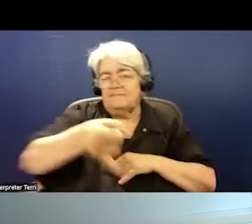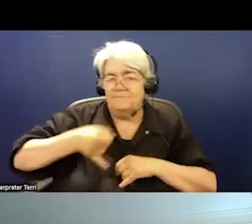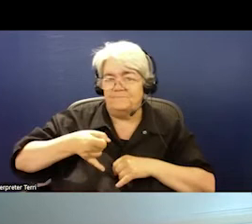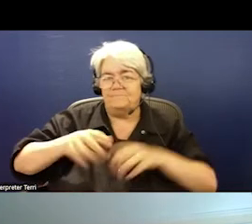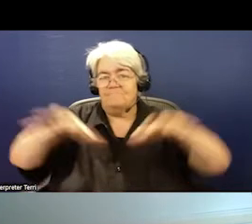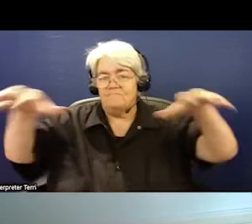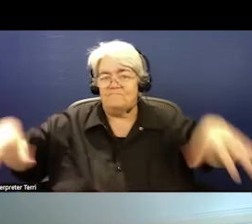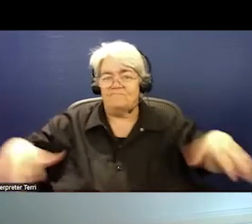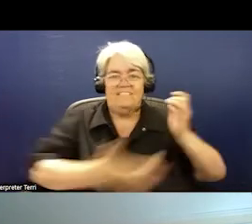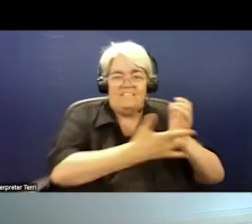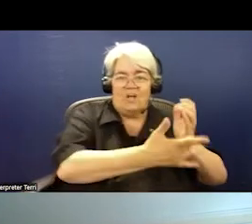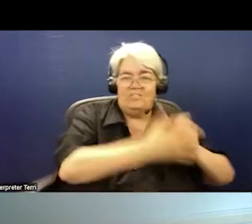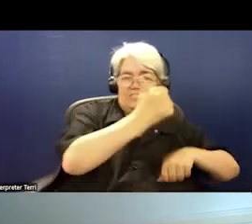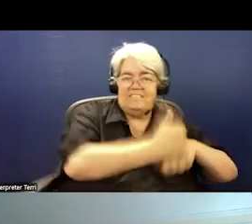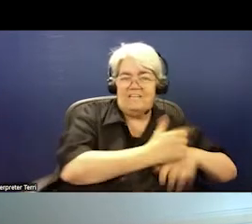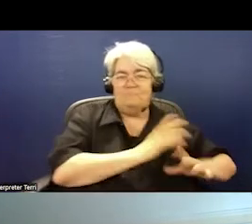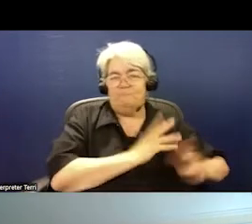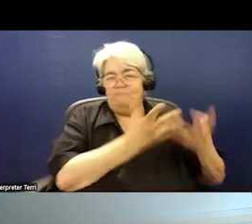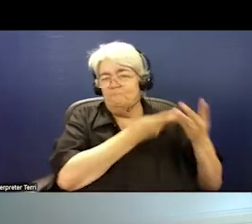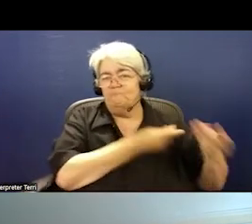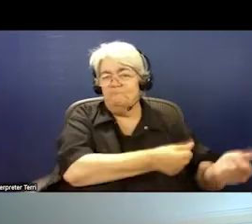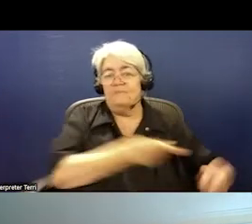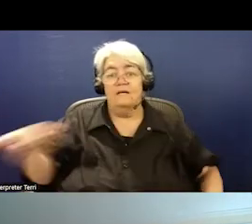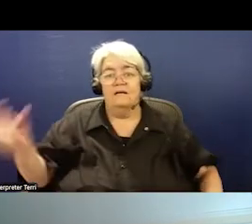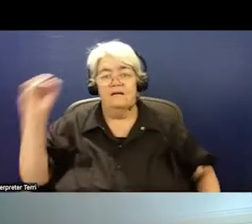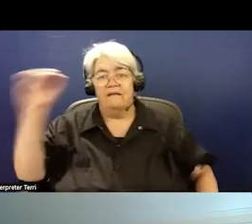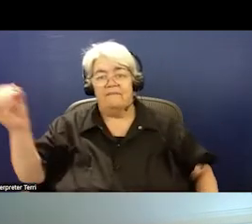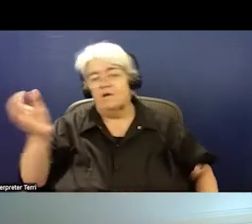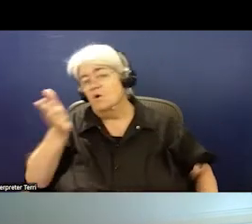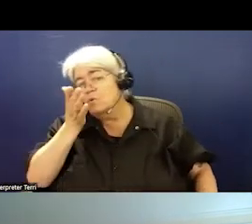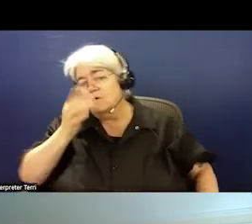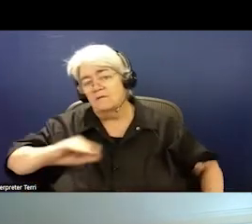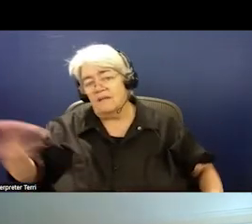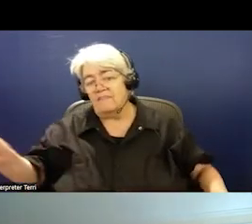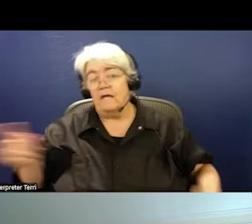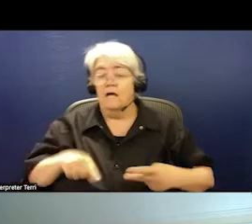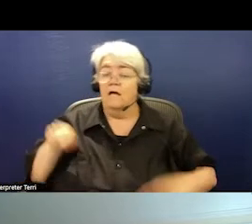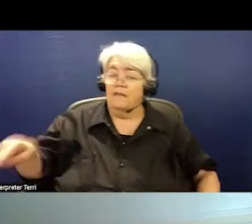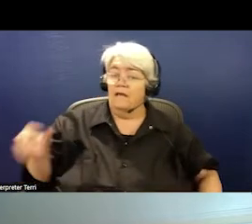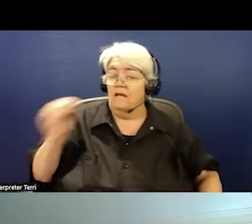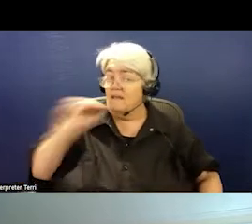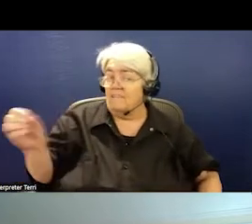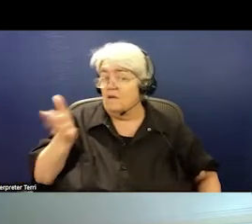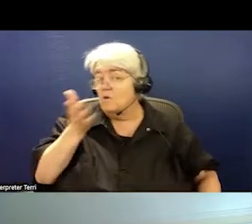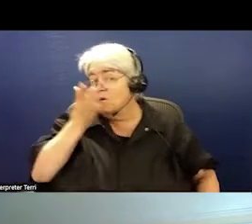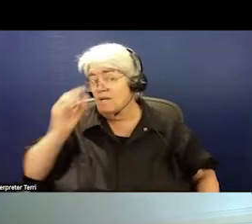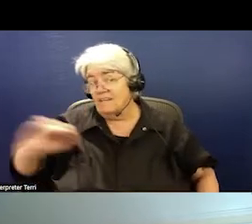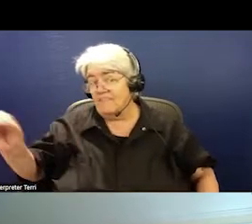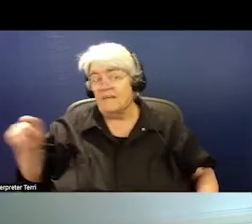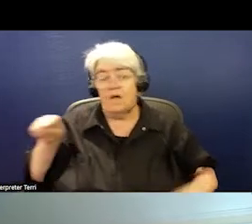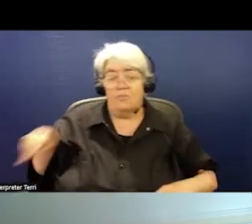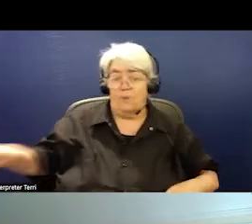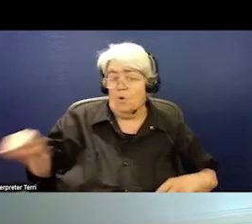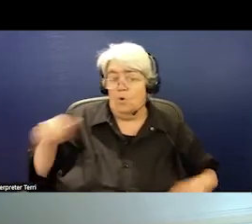wonderful technology. Other communities have next to nothing. Communities that have next to nothing, the children in those